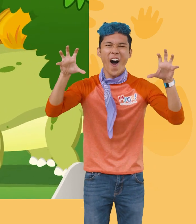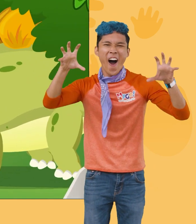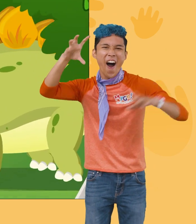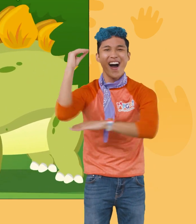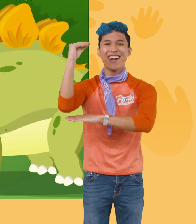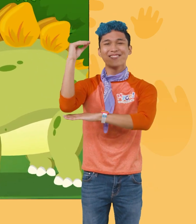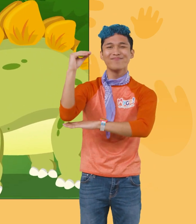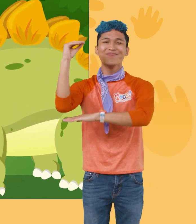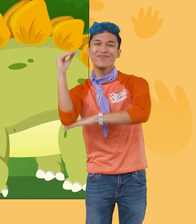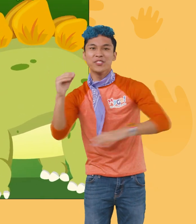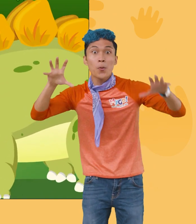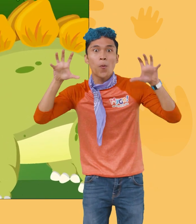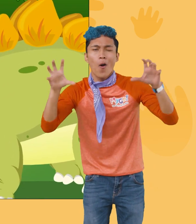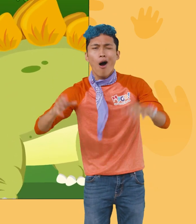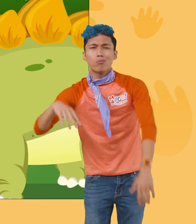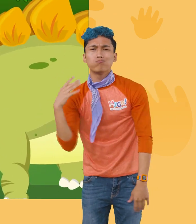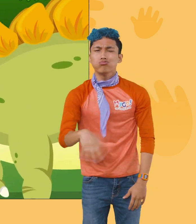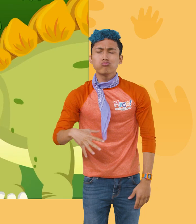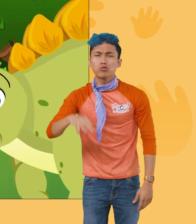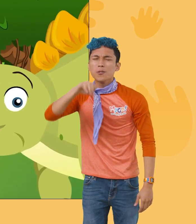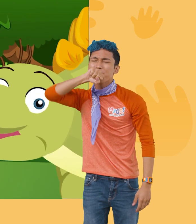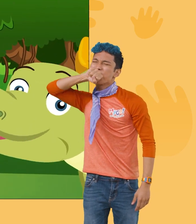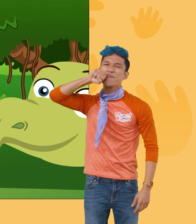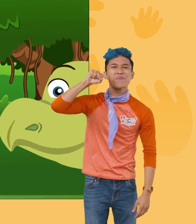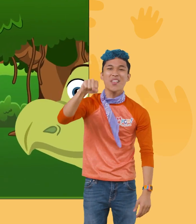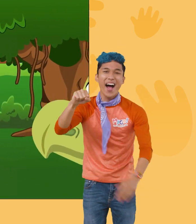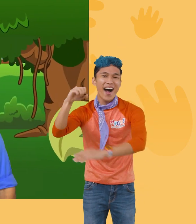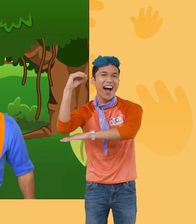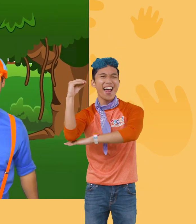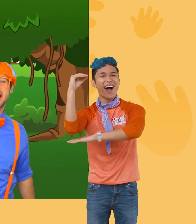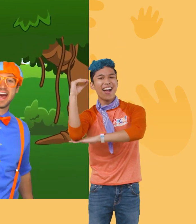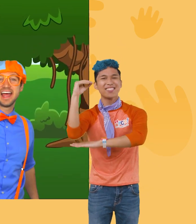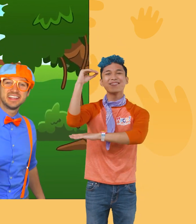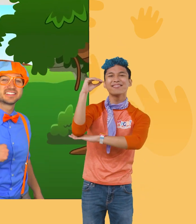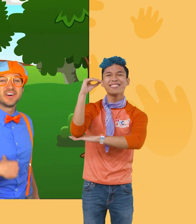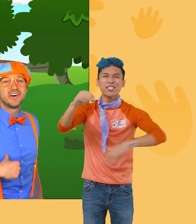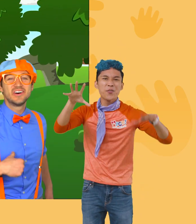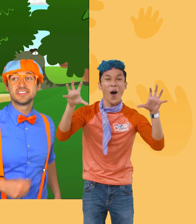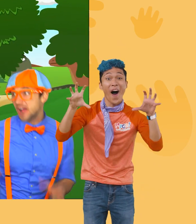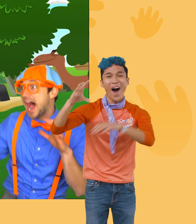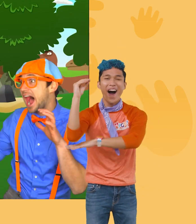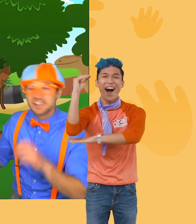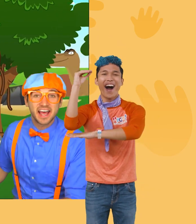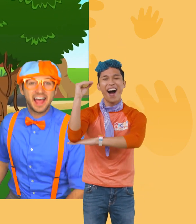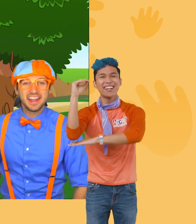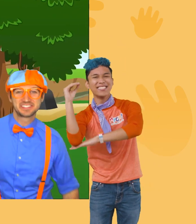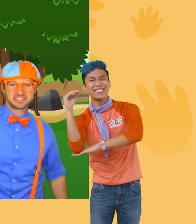Dinosaur, roar! Dinosaur, roar! Oh, I love dinosaur,